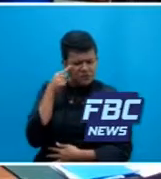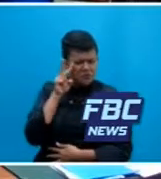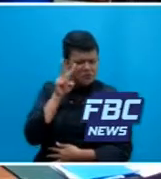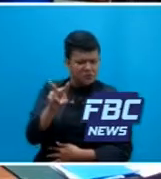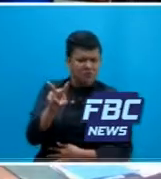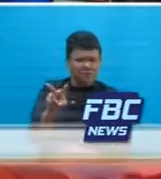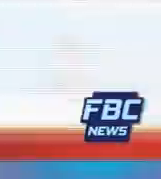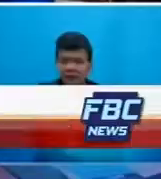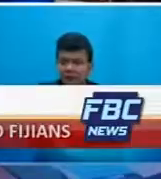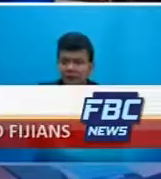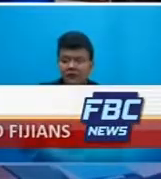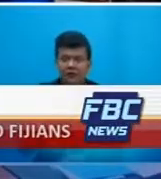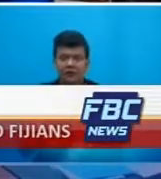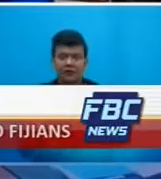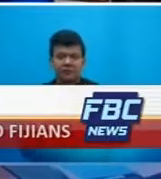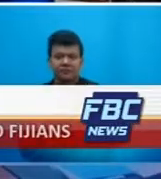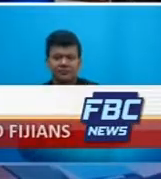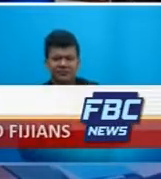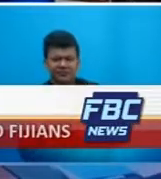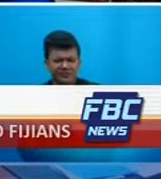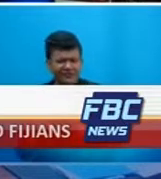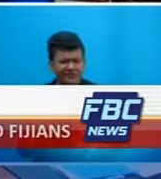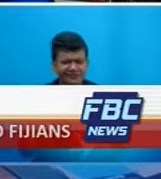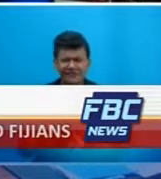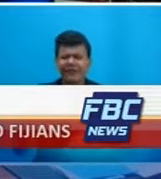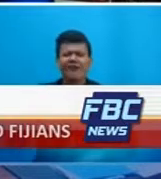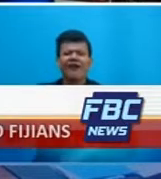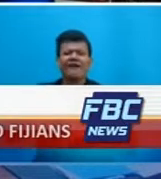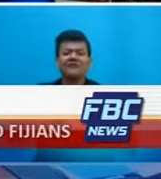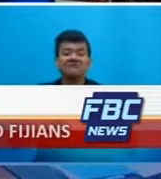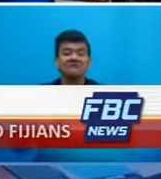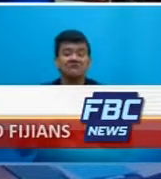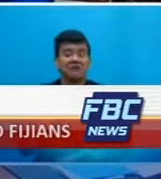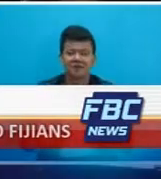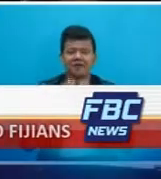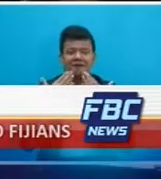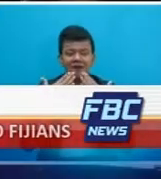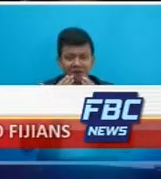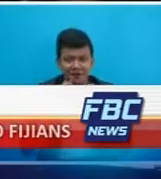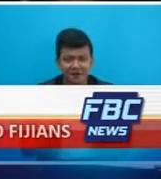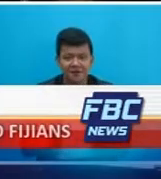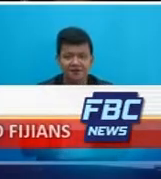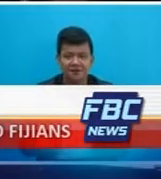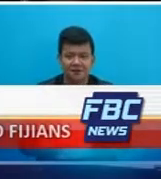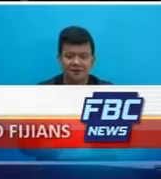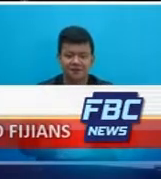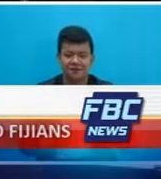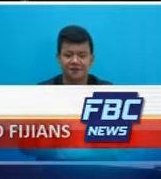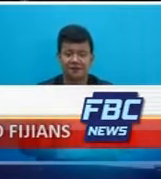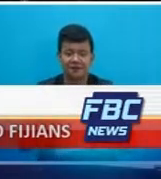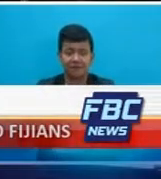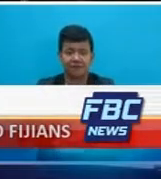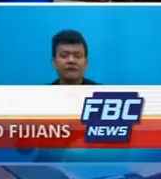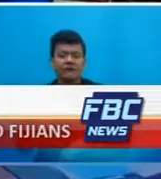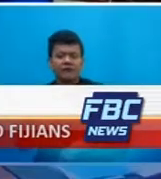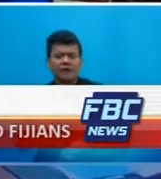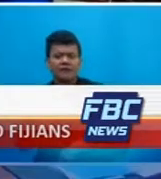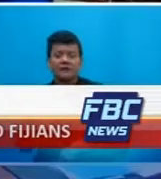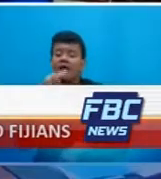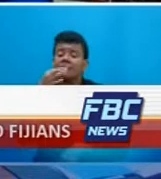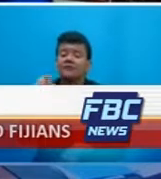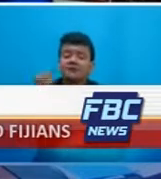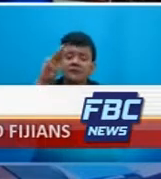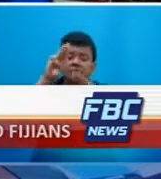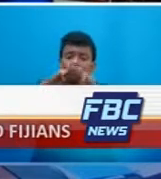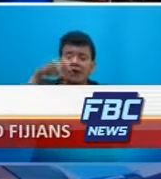says Rambuka should step down because his return to politics has increased fear among many Fijians. He says the opposition is still not